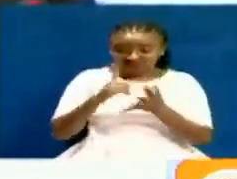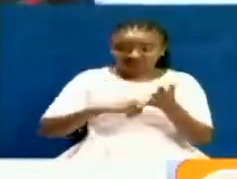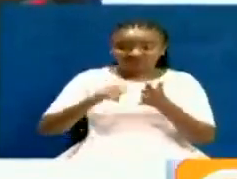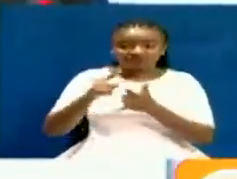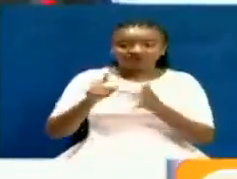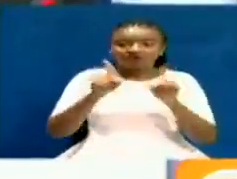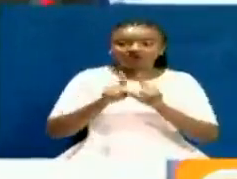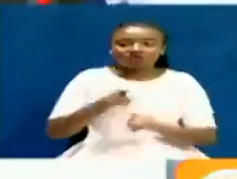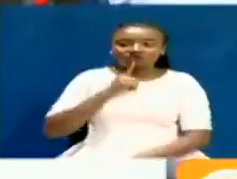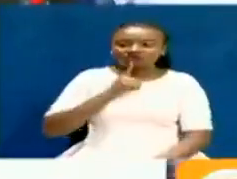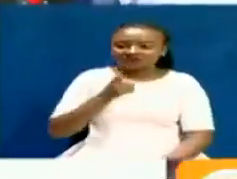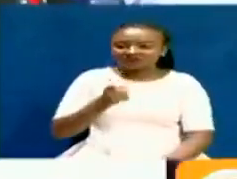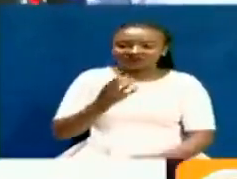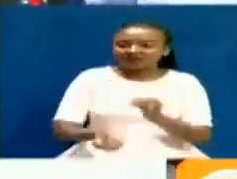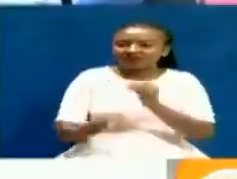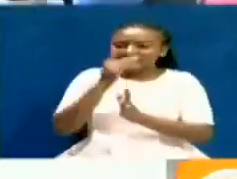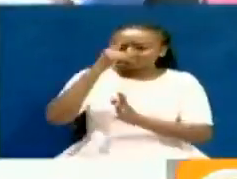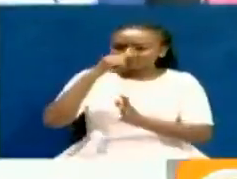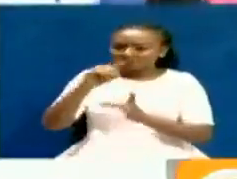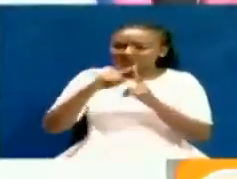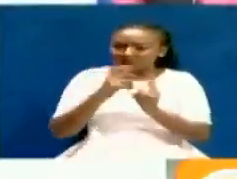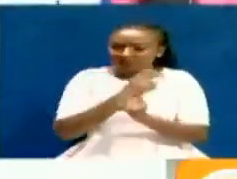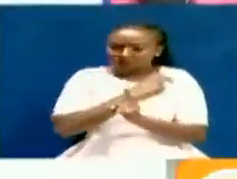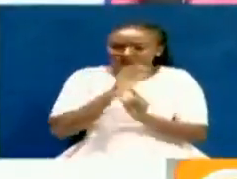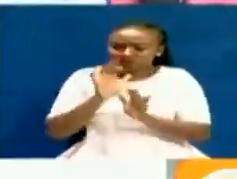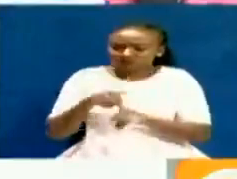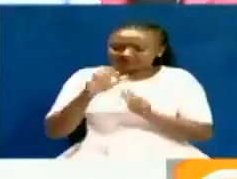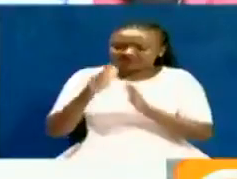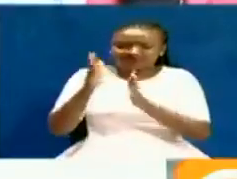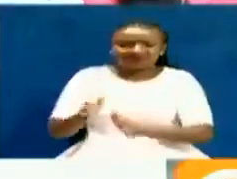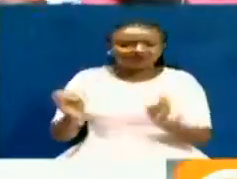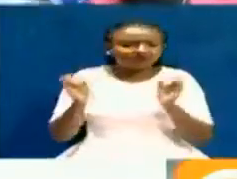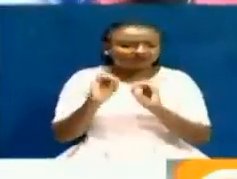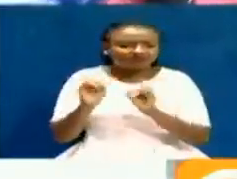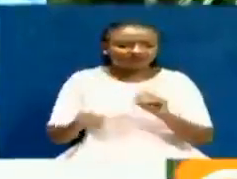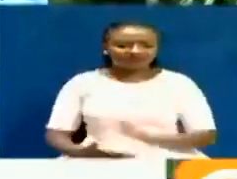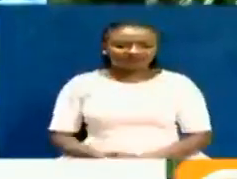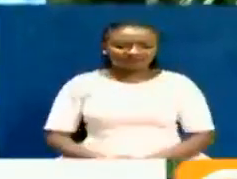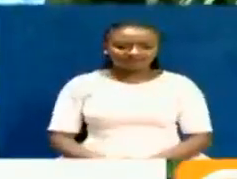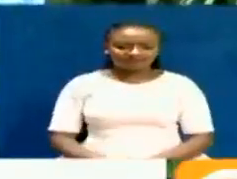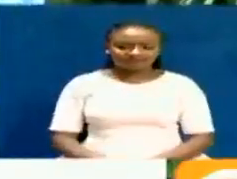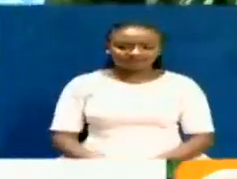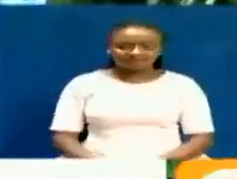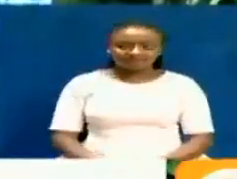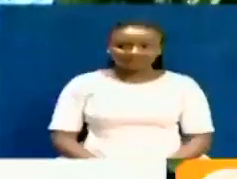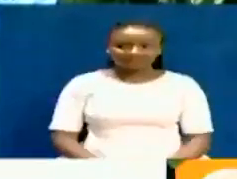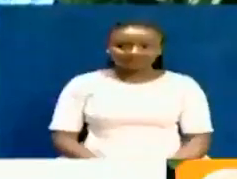for formulating policies without consulting tea farmers, who are the largest shareholders.